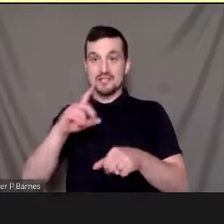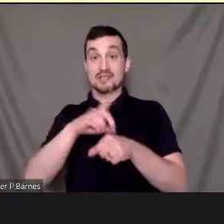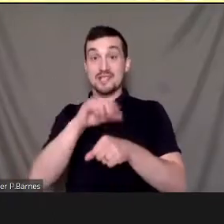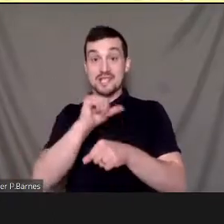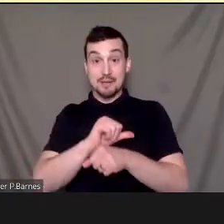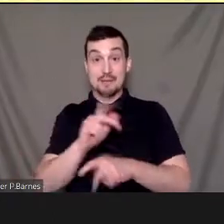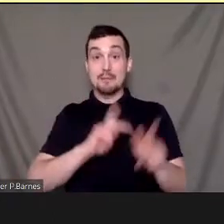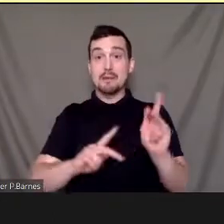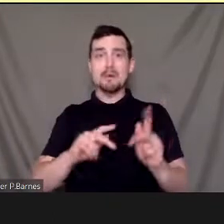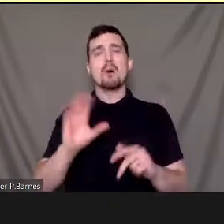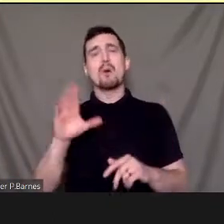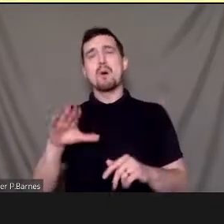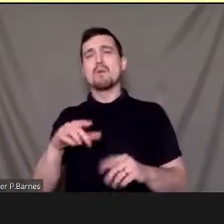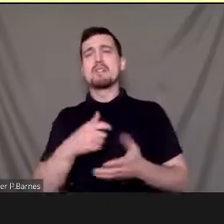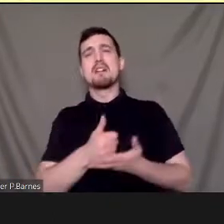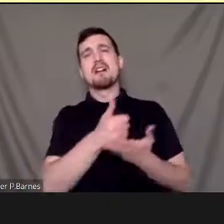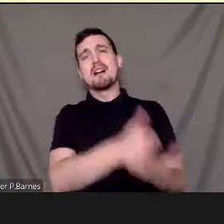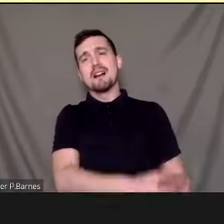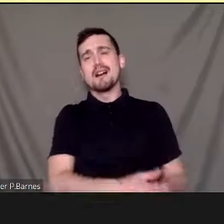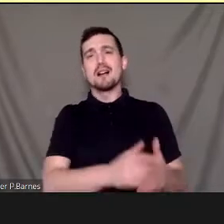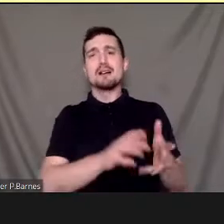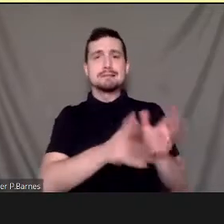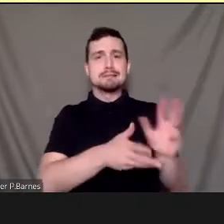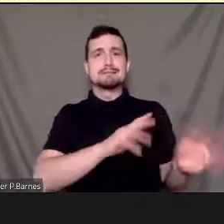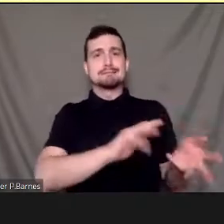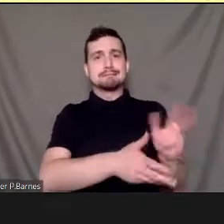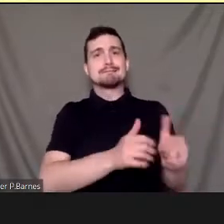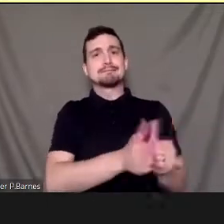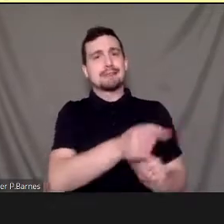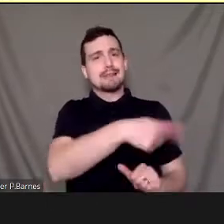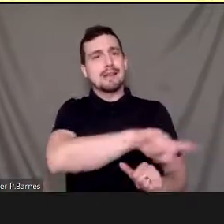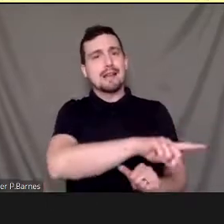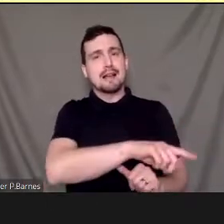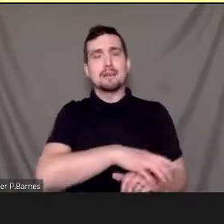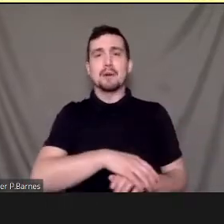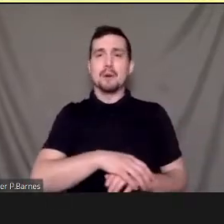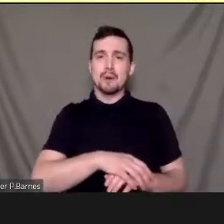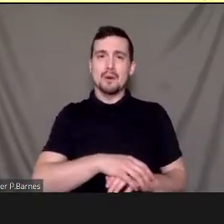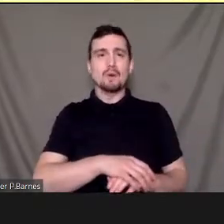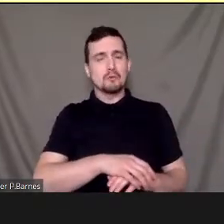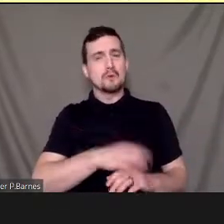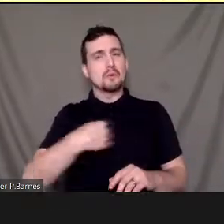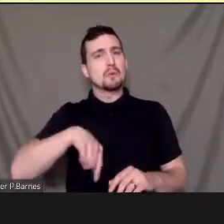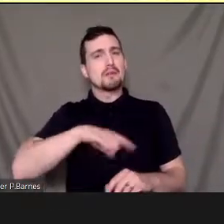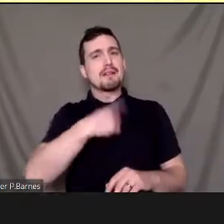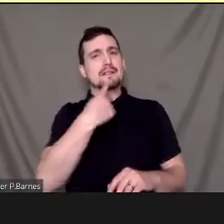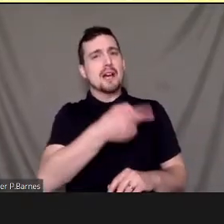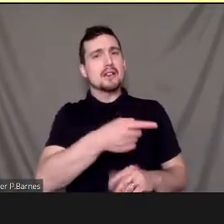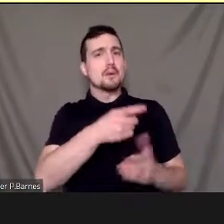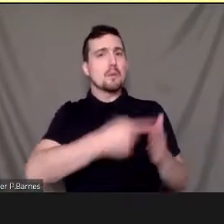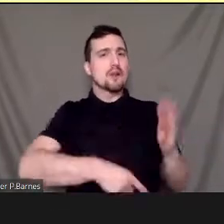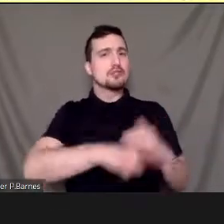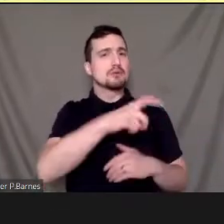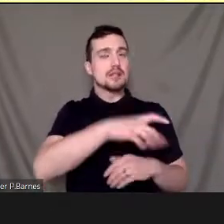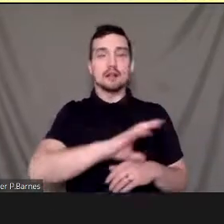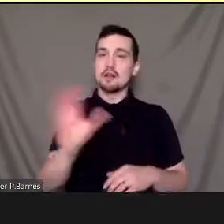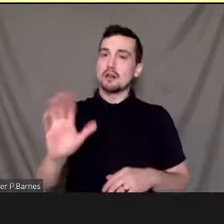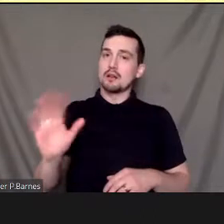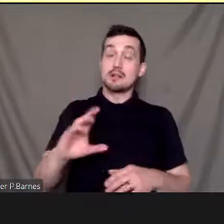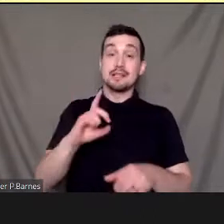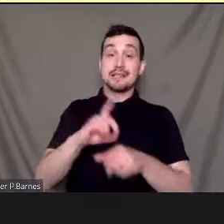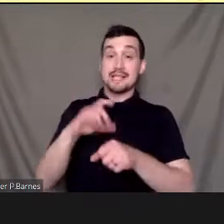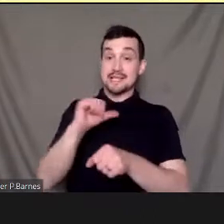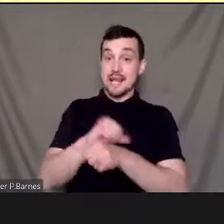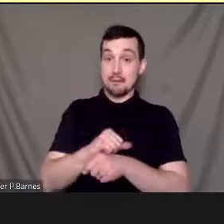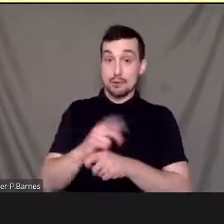need help, or they need help by, you know, us telling them what they need, versus understanding that disabled people are